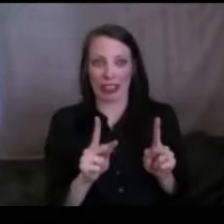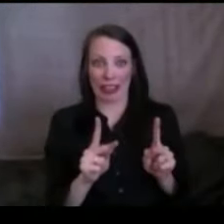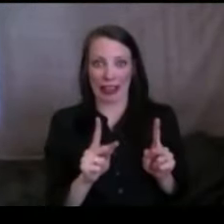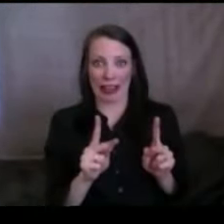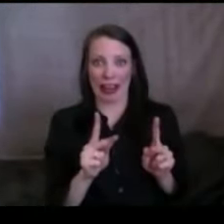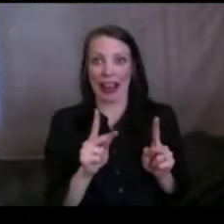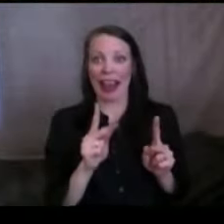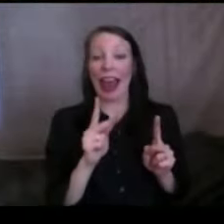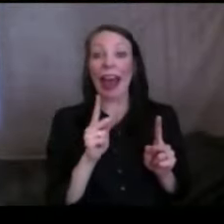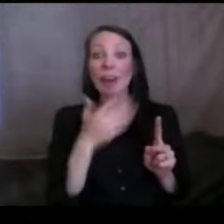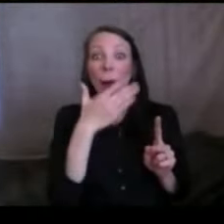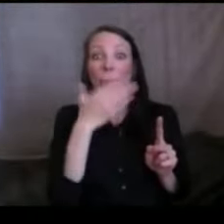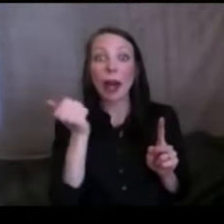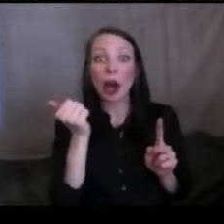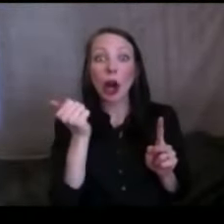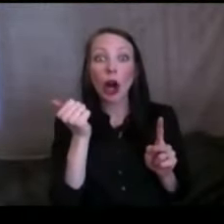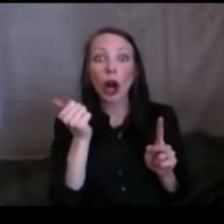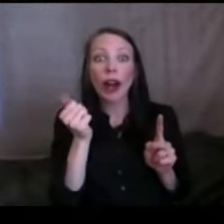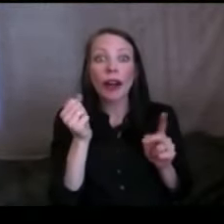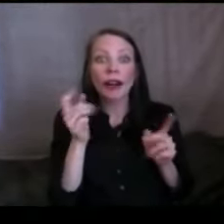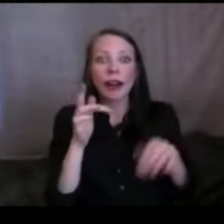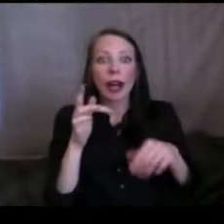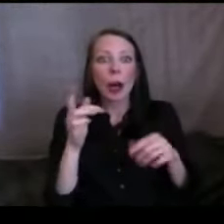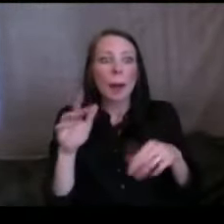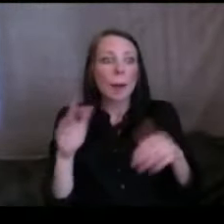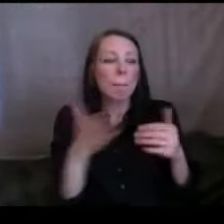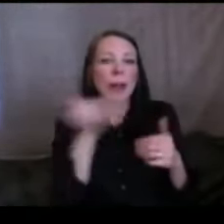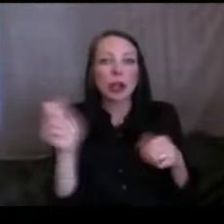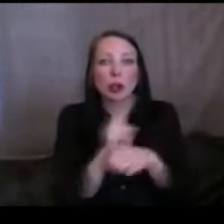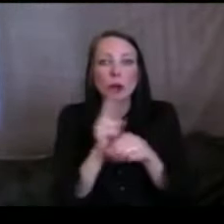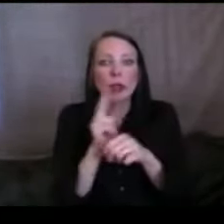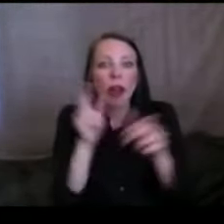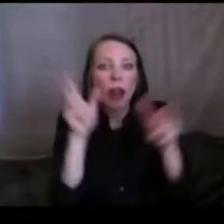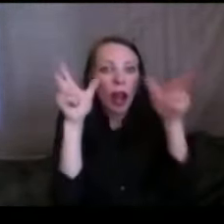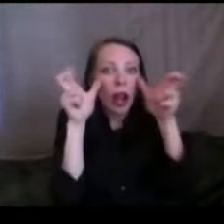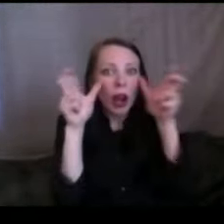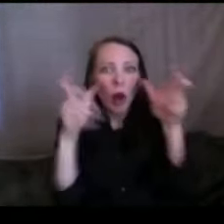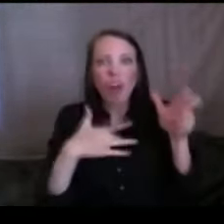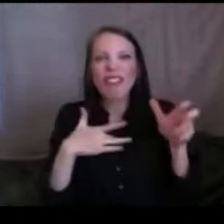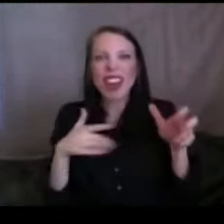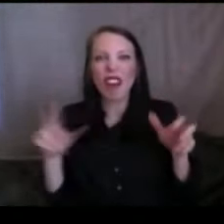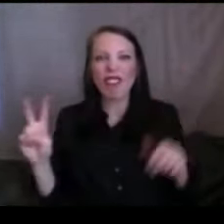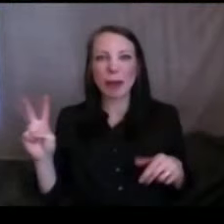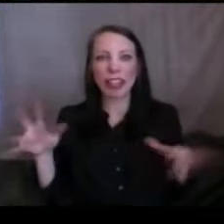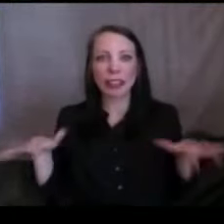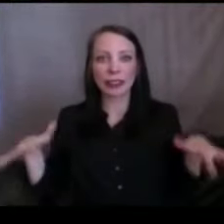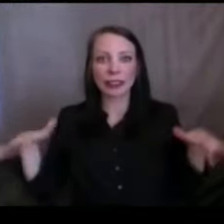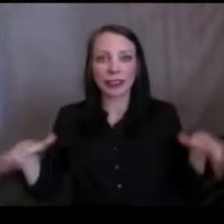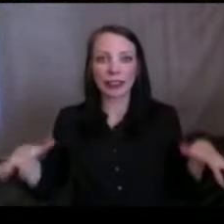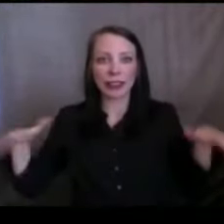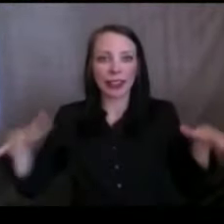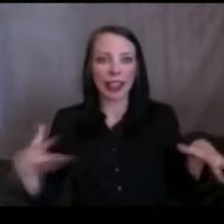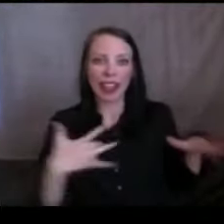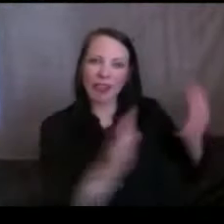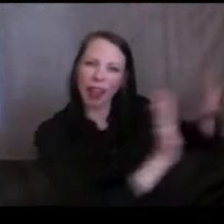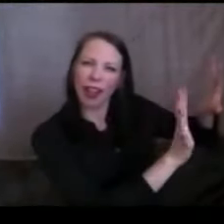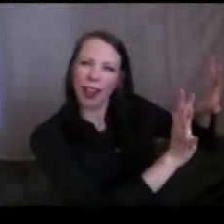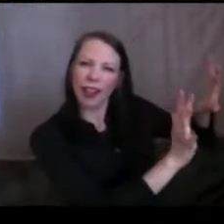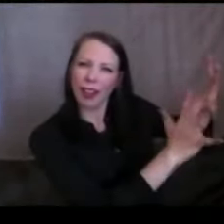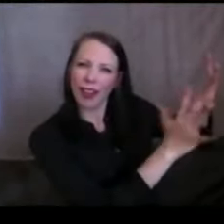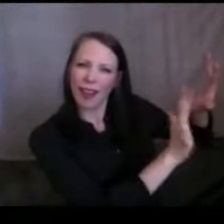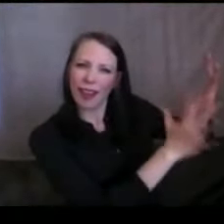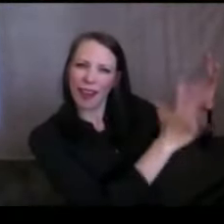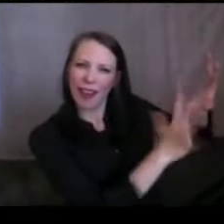better perceptual abilities with their eyes, or be able to feel vibrations and equipment in a different way. Has anyone noticed an